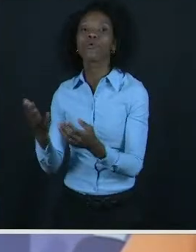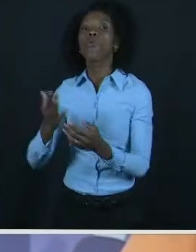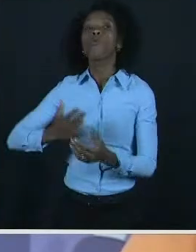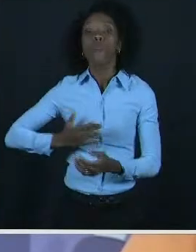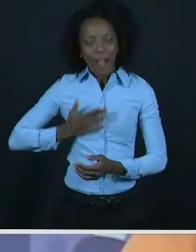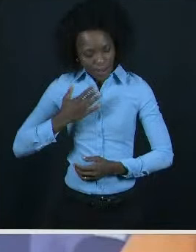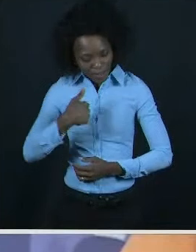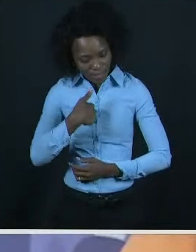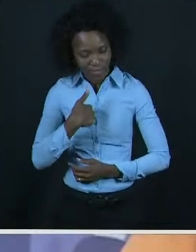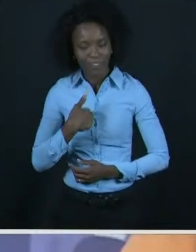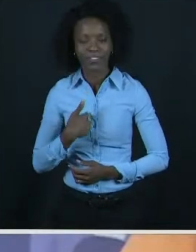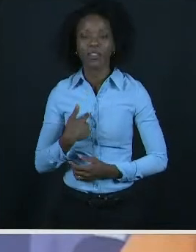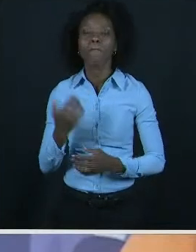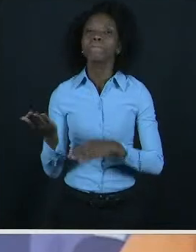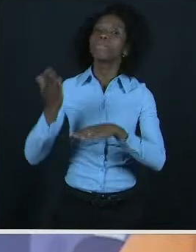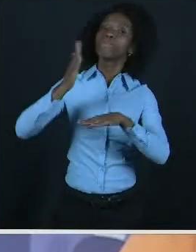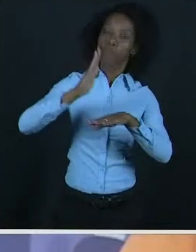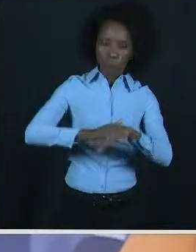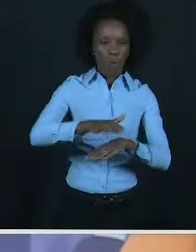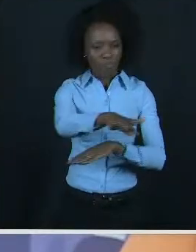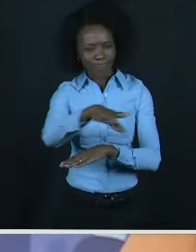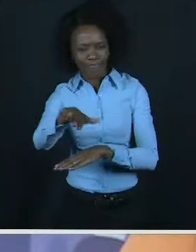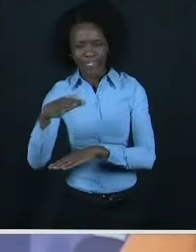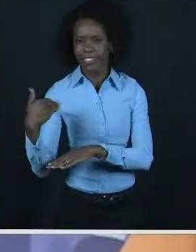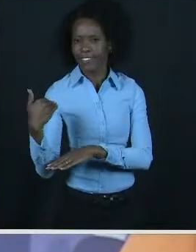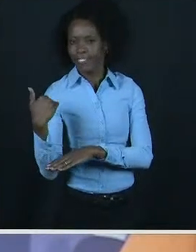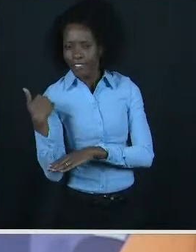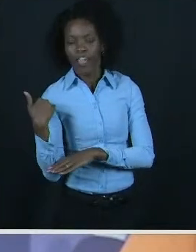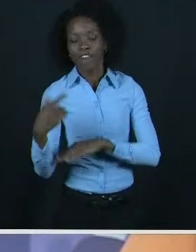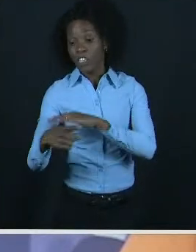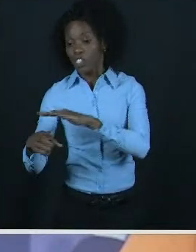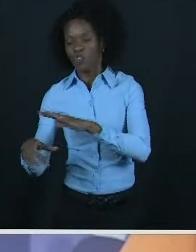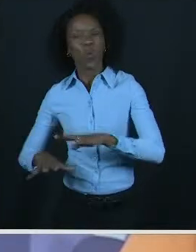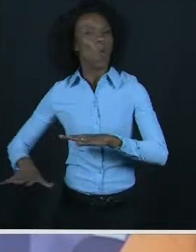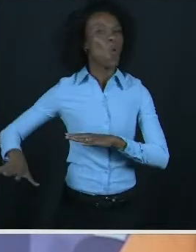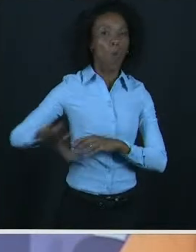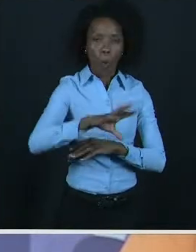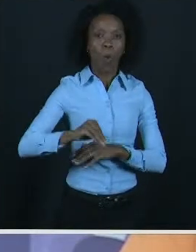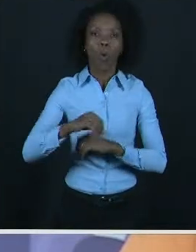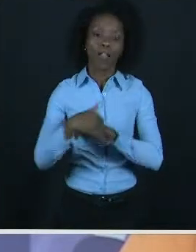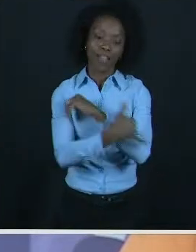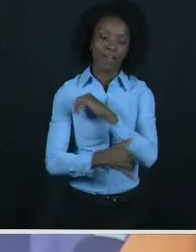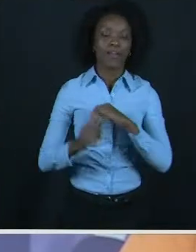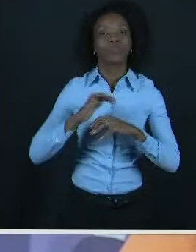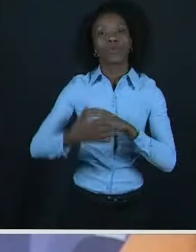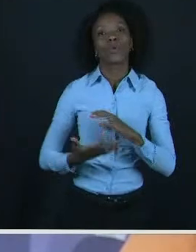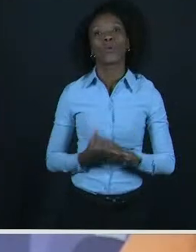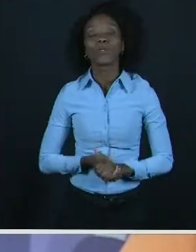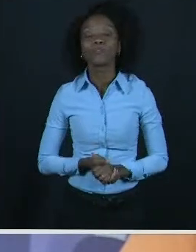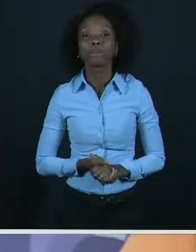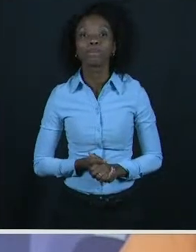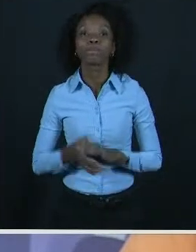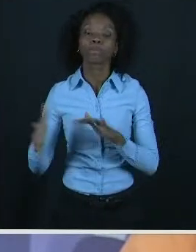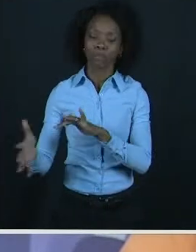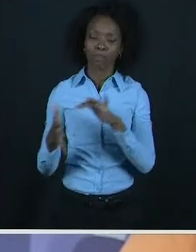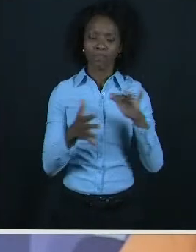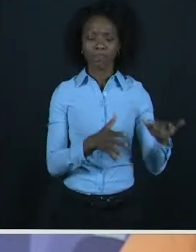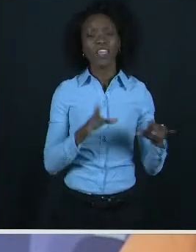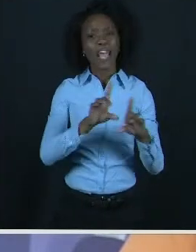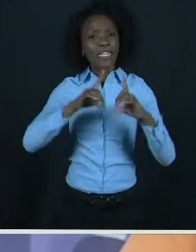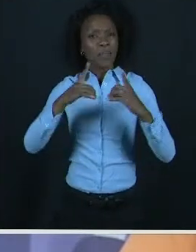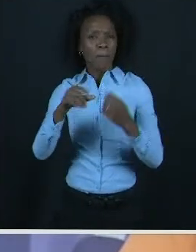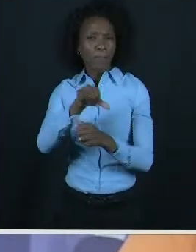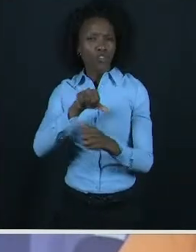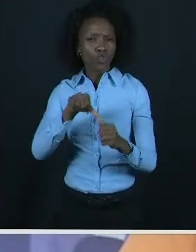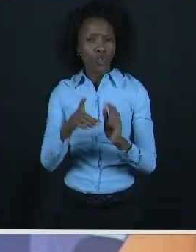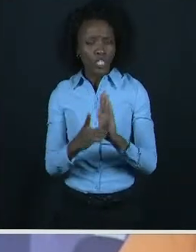shelters in all our districts throughout the country. The Department of Social Development has established